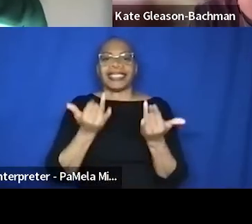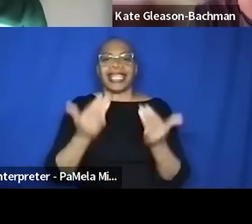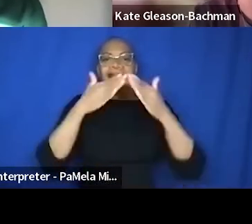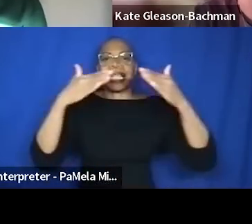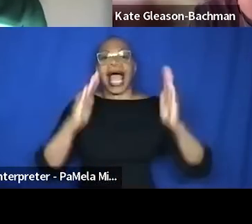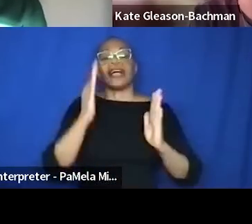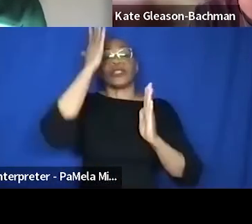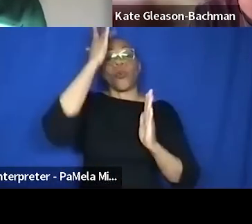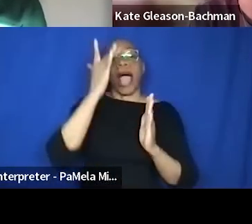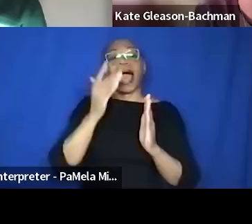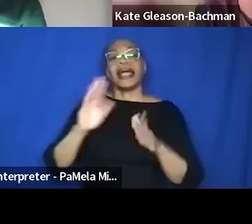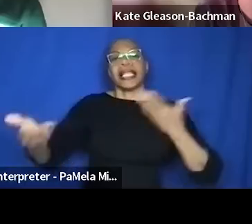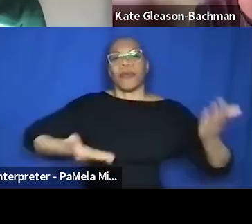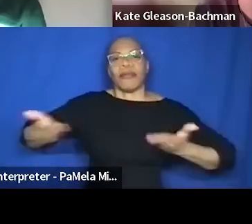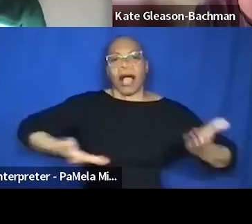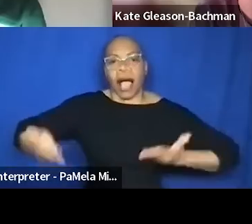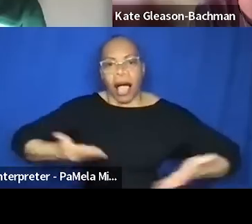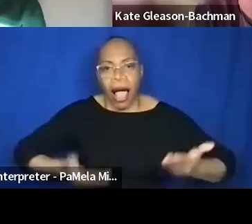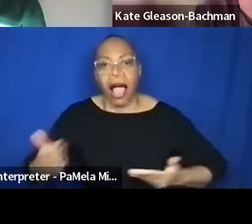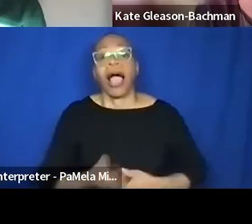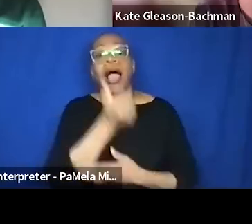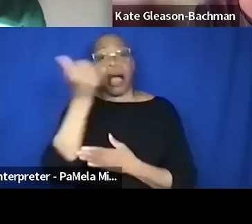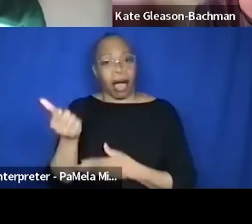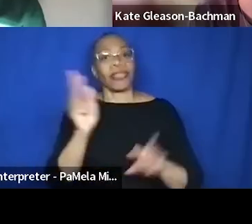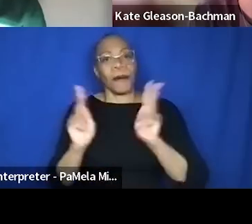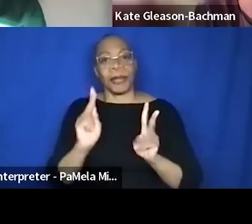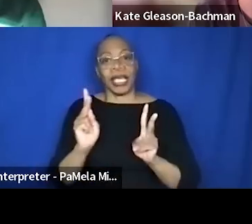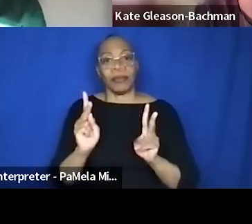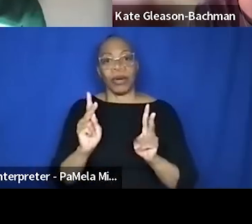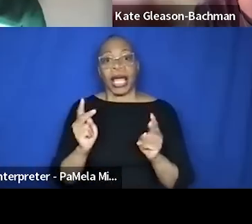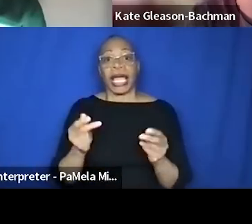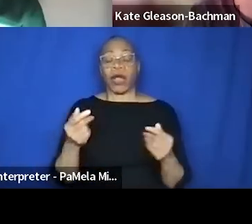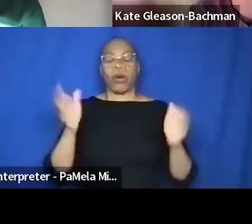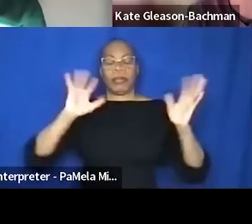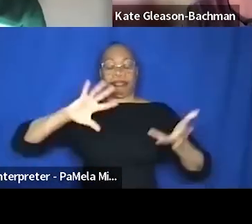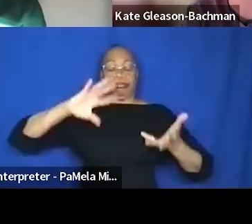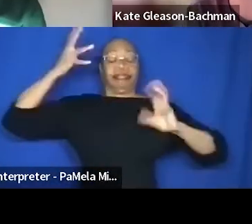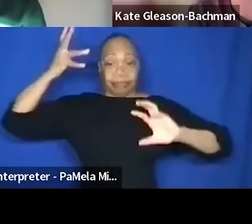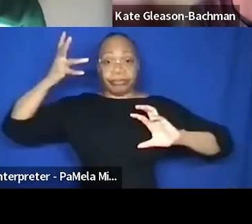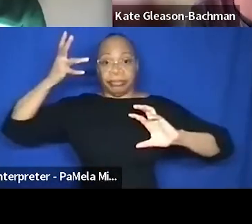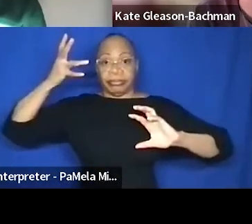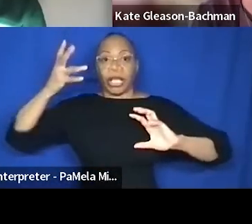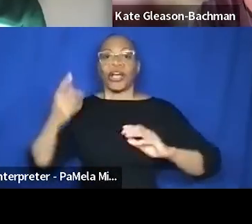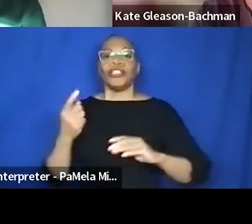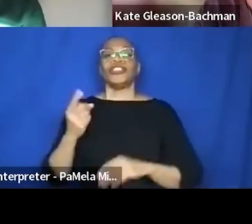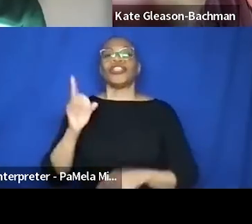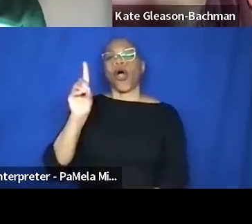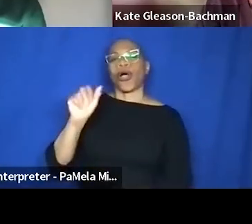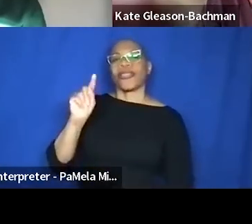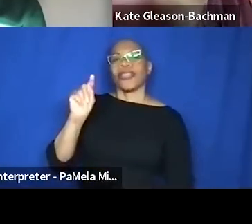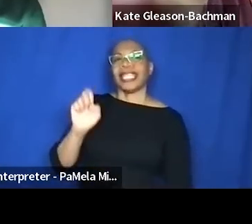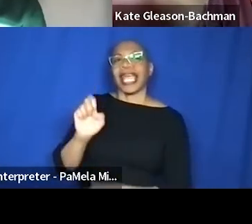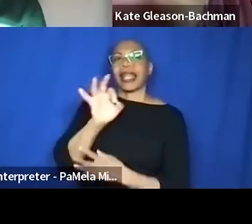invite everybody else and it would be too hectic. So the day of the Inside